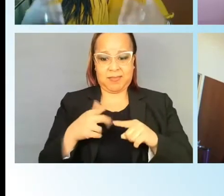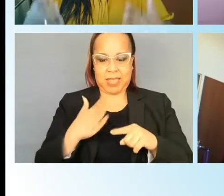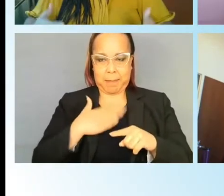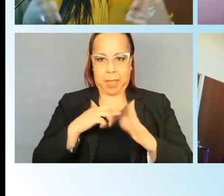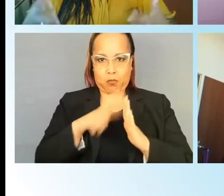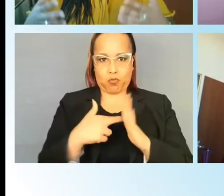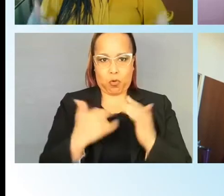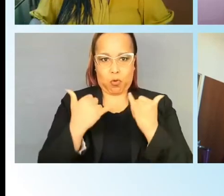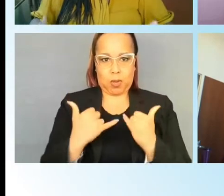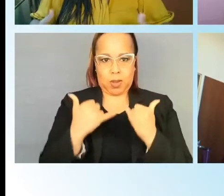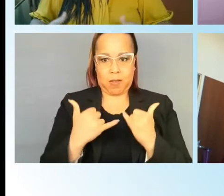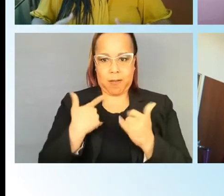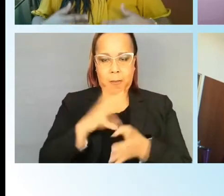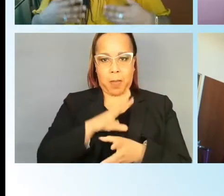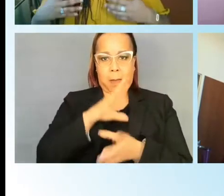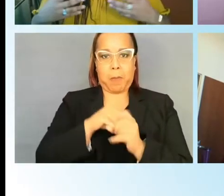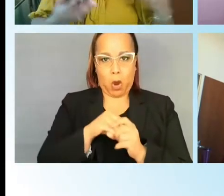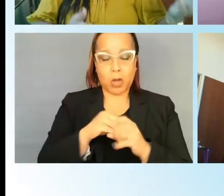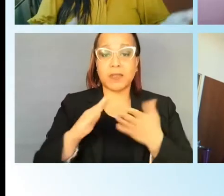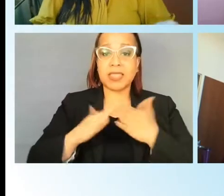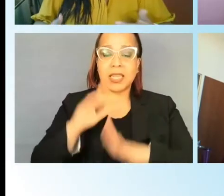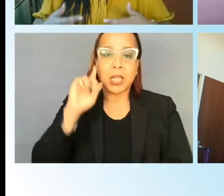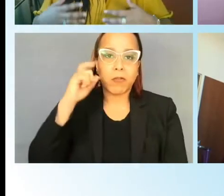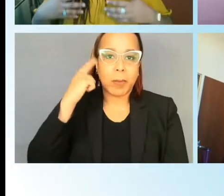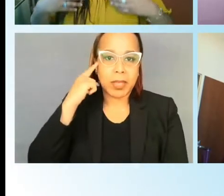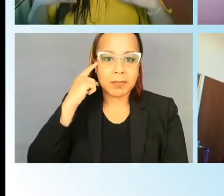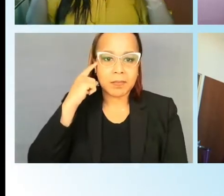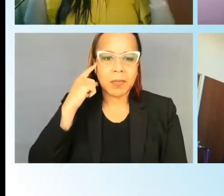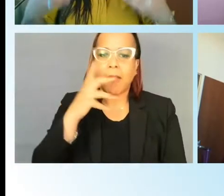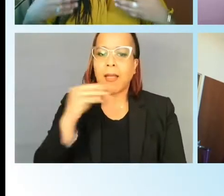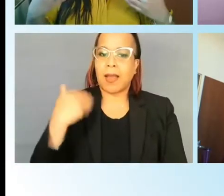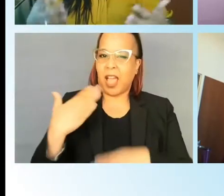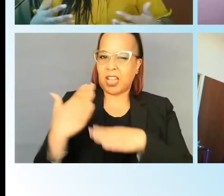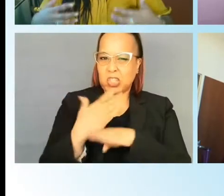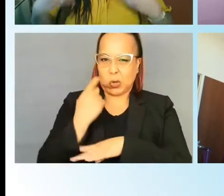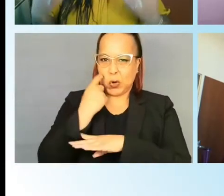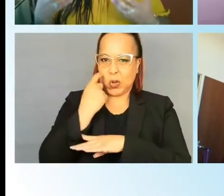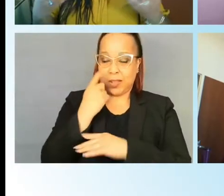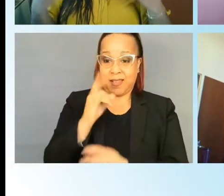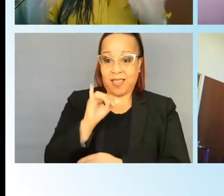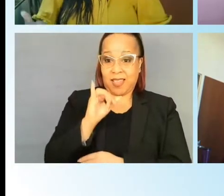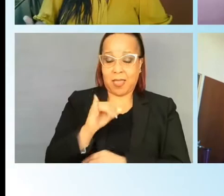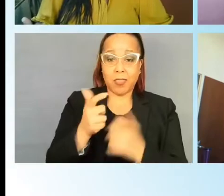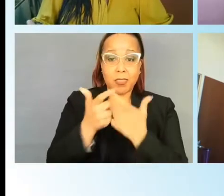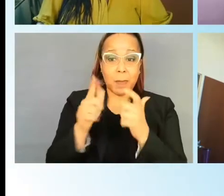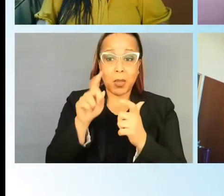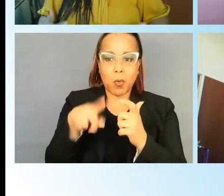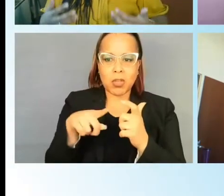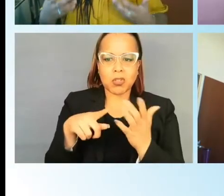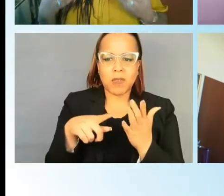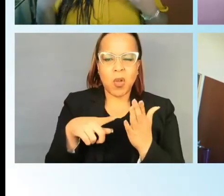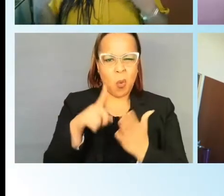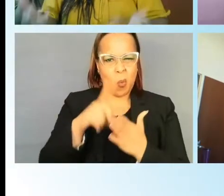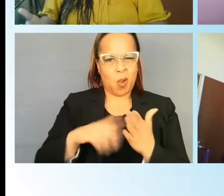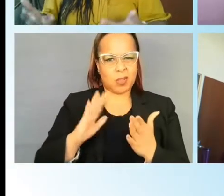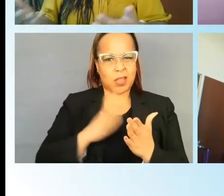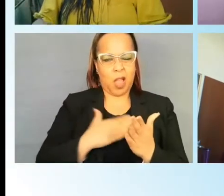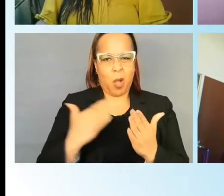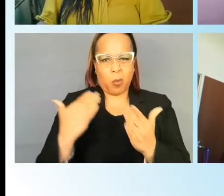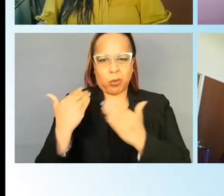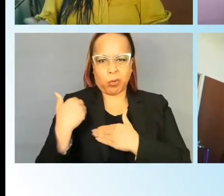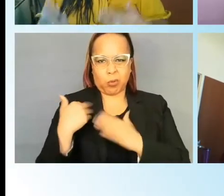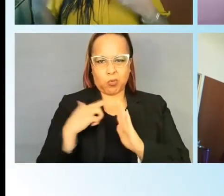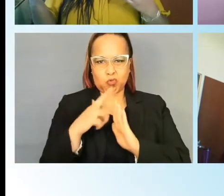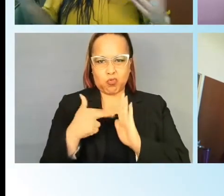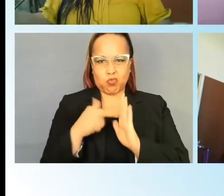a part of city government. And you know, I shared earlier that the big question of what is our role? And, you know, I'm thinking